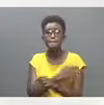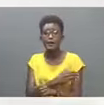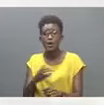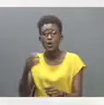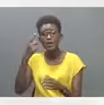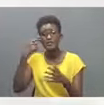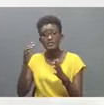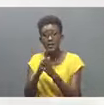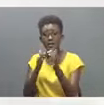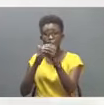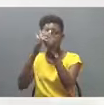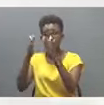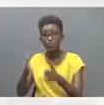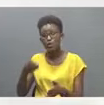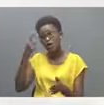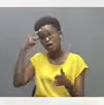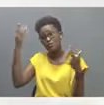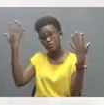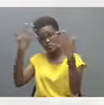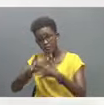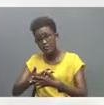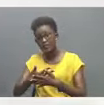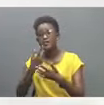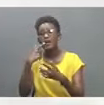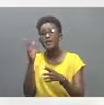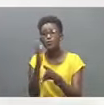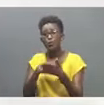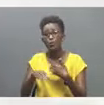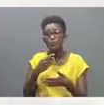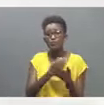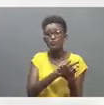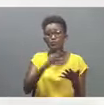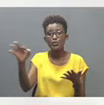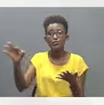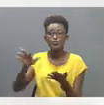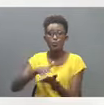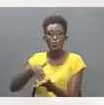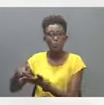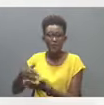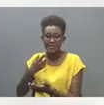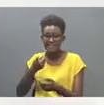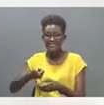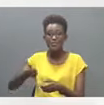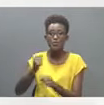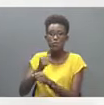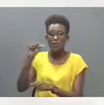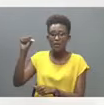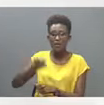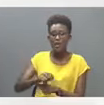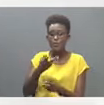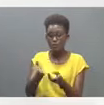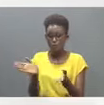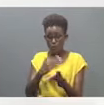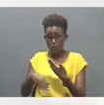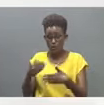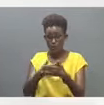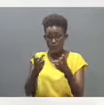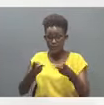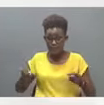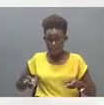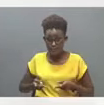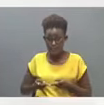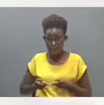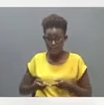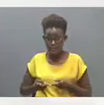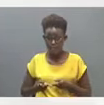the darkness of this age, against the spiritual host of wickedness in heavenly places. Therefore,